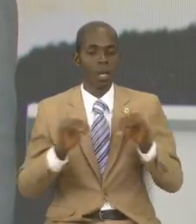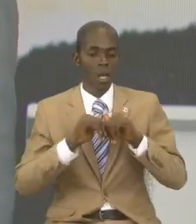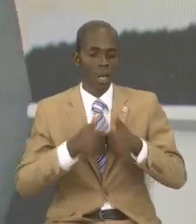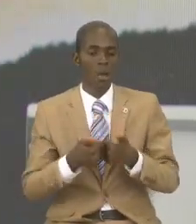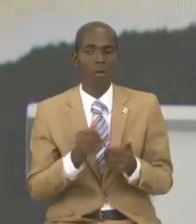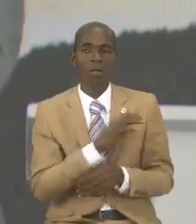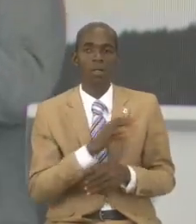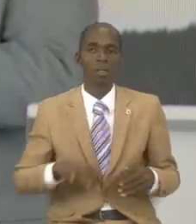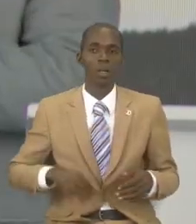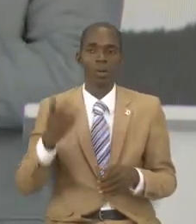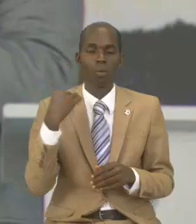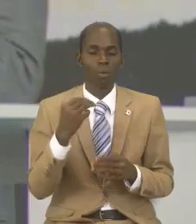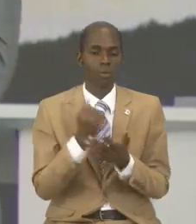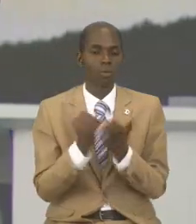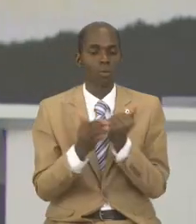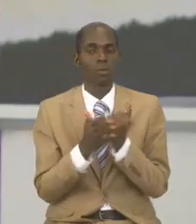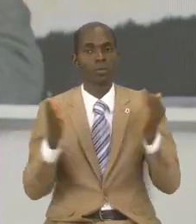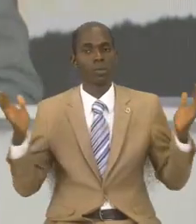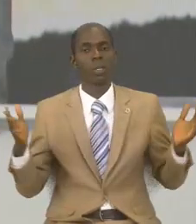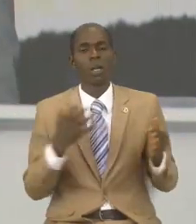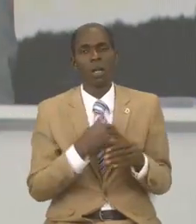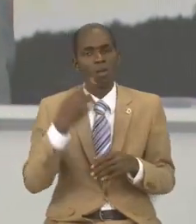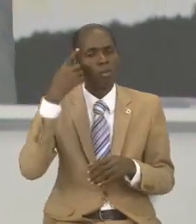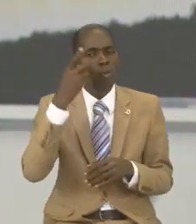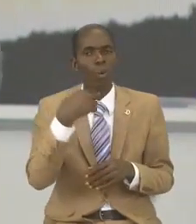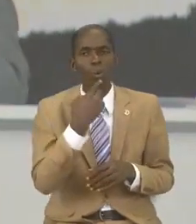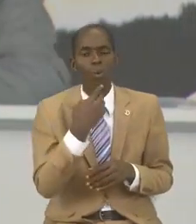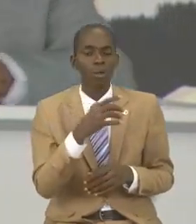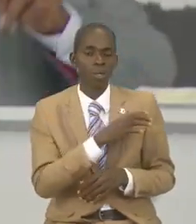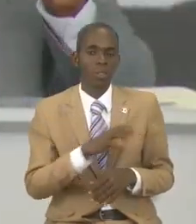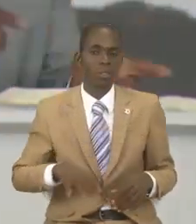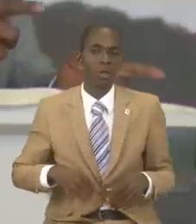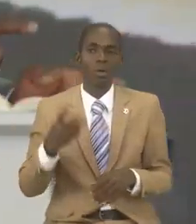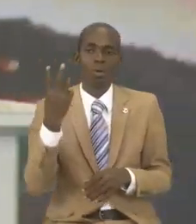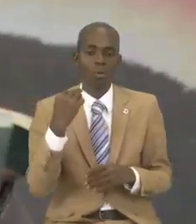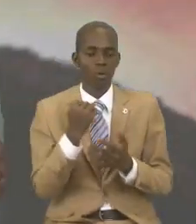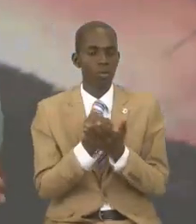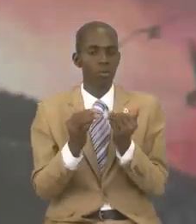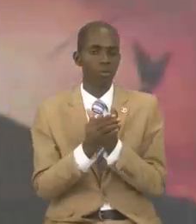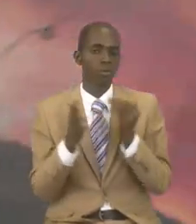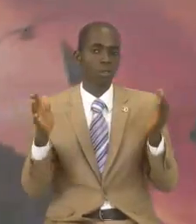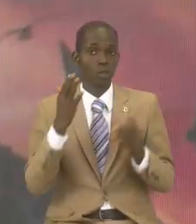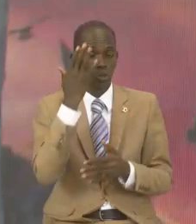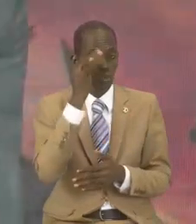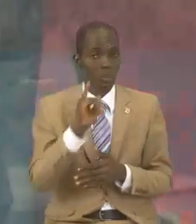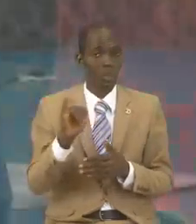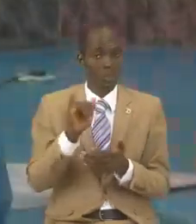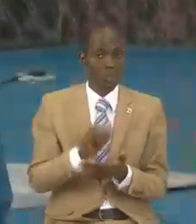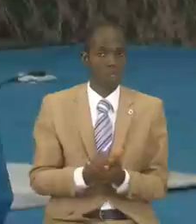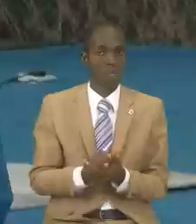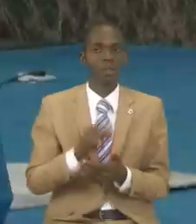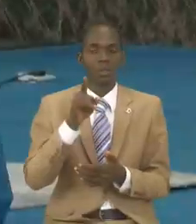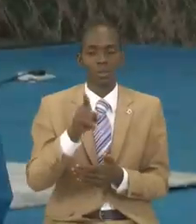Christ was crucified, and for who Christ was crucified, knowing that you stand at